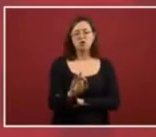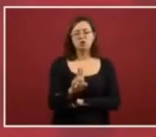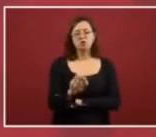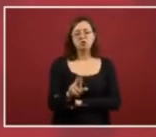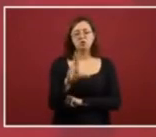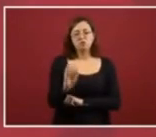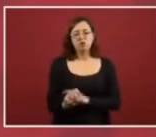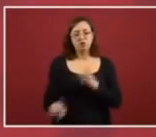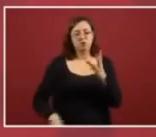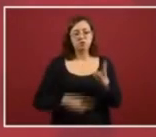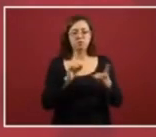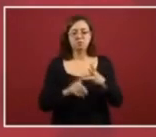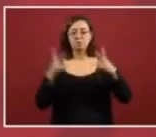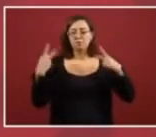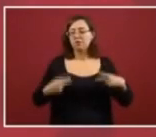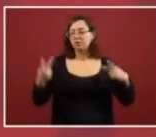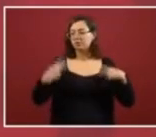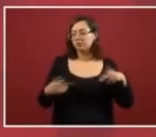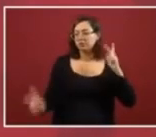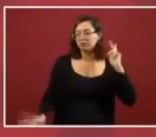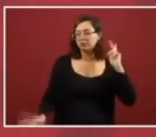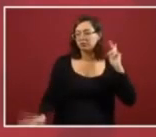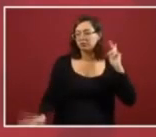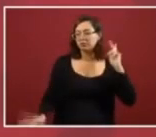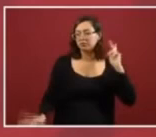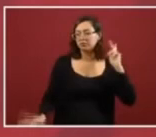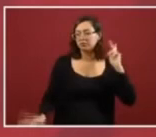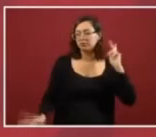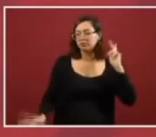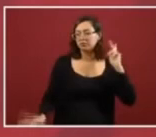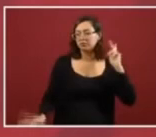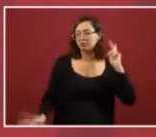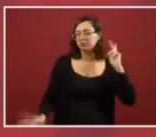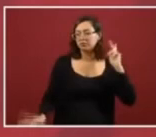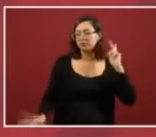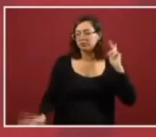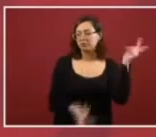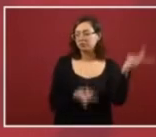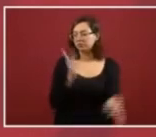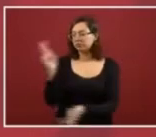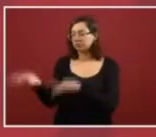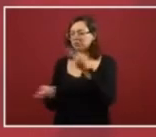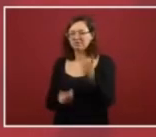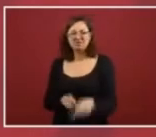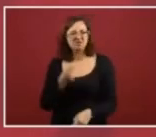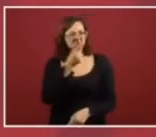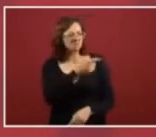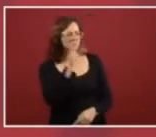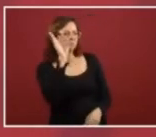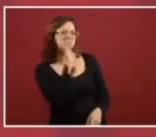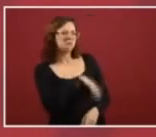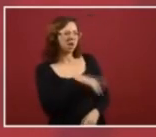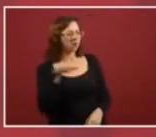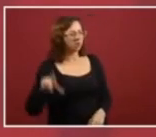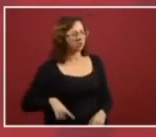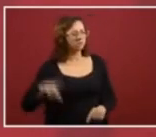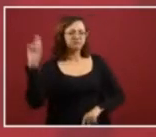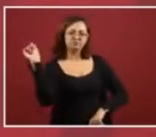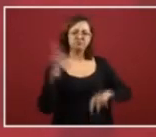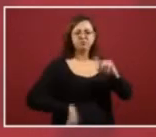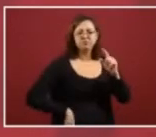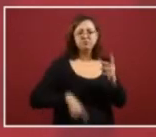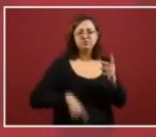Ciudadana, en que se revoque el mandato. That they revoke the mandate. En que ya no se puedan